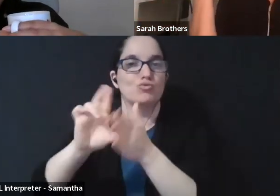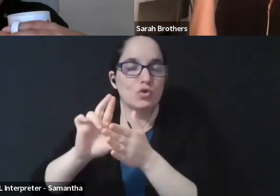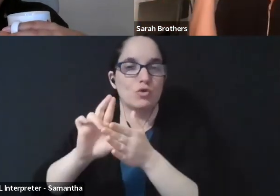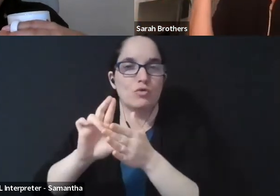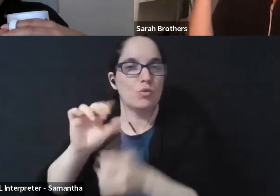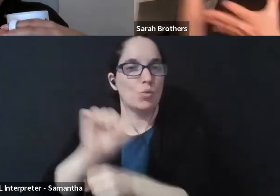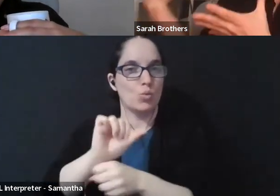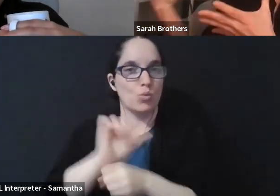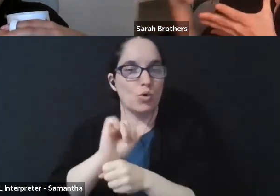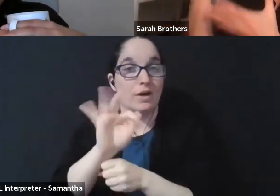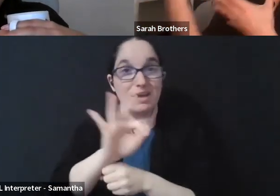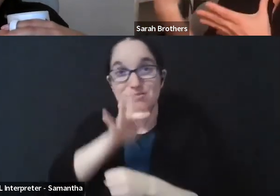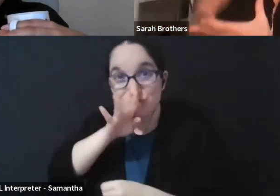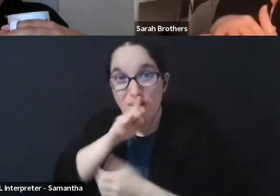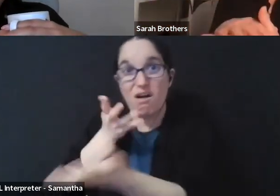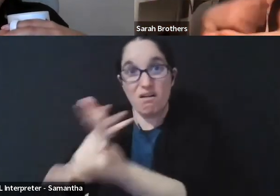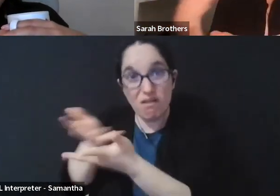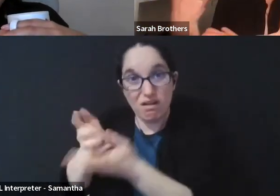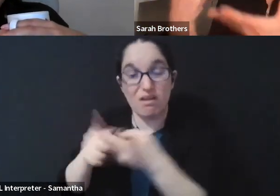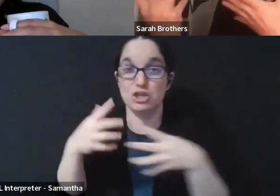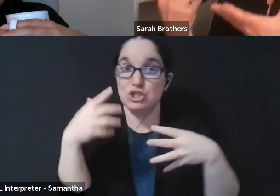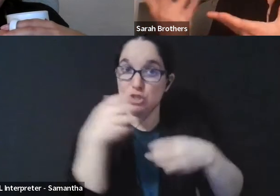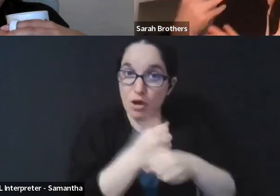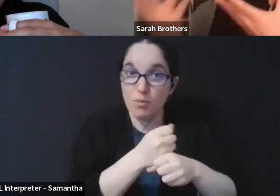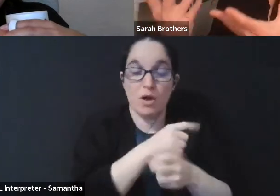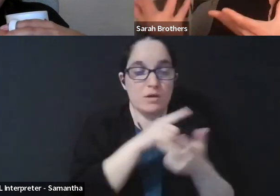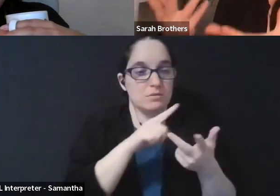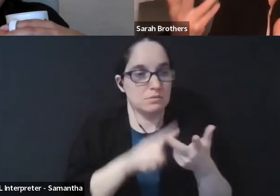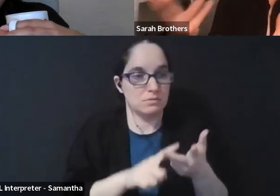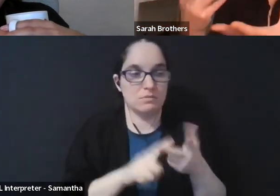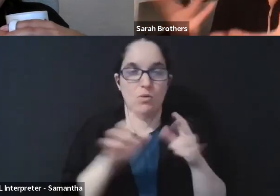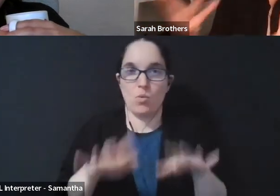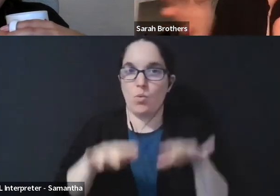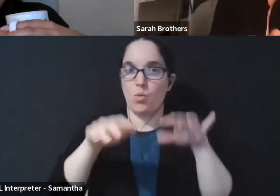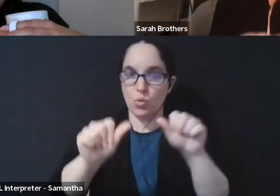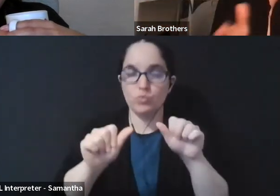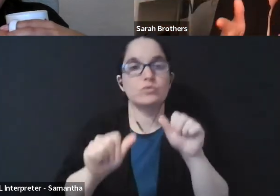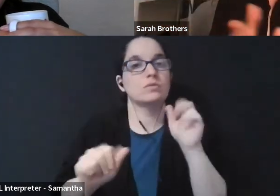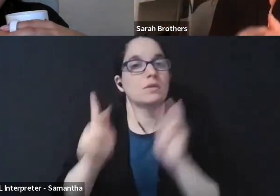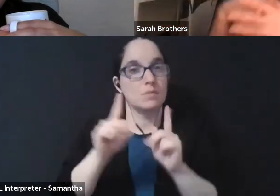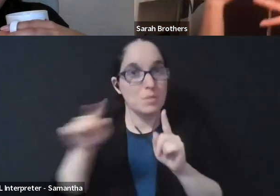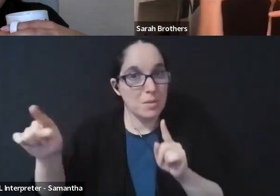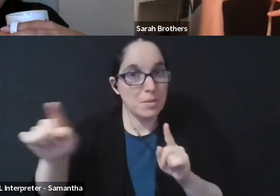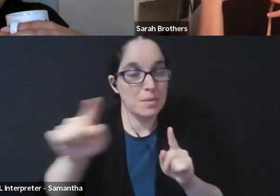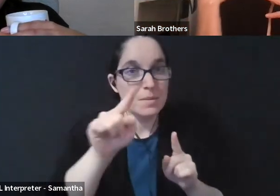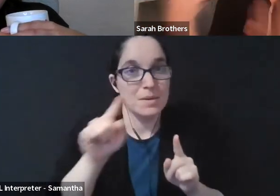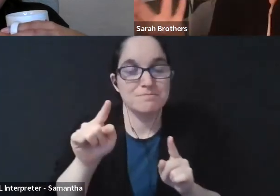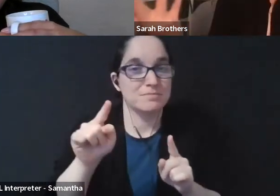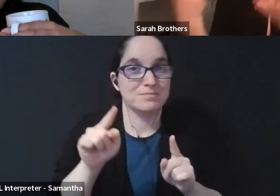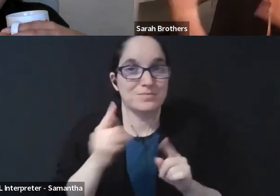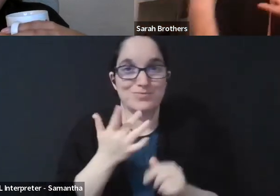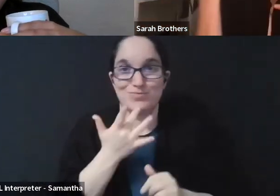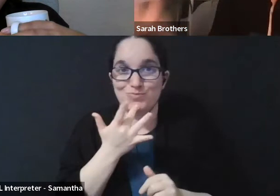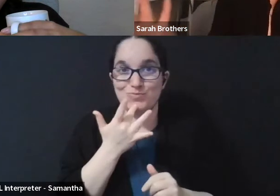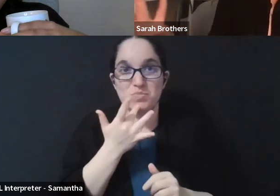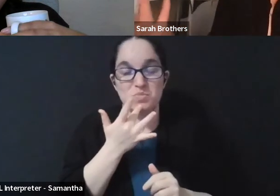sections, summarizing, doing summaries, facilitating the involvement of people that really prefer and are